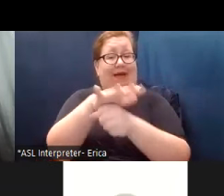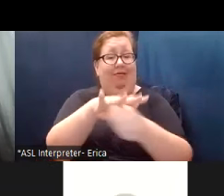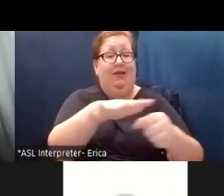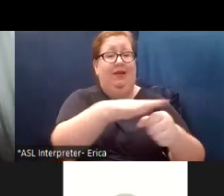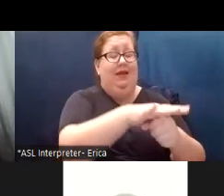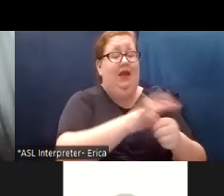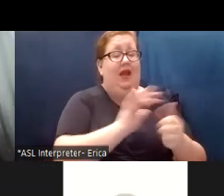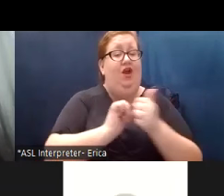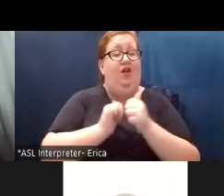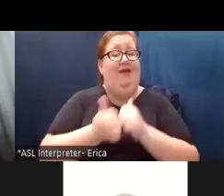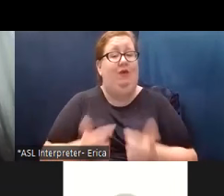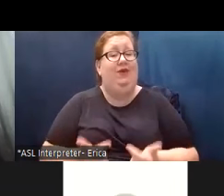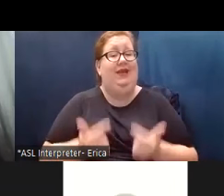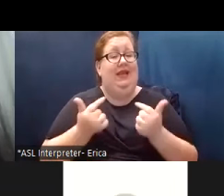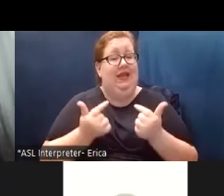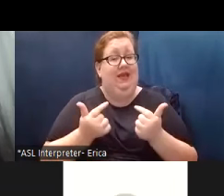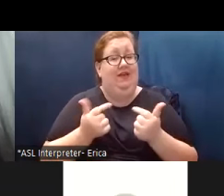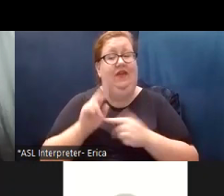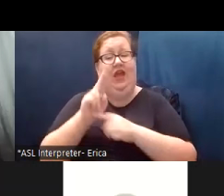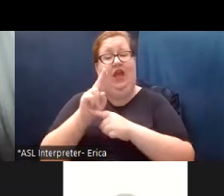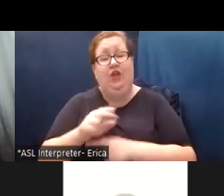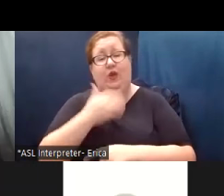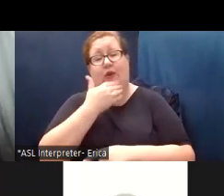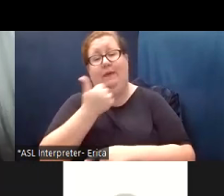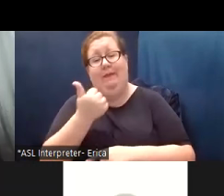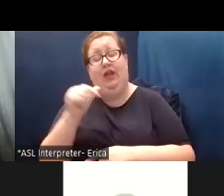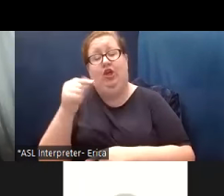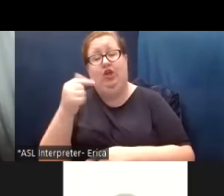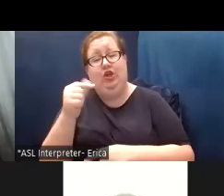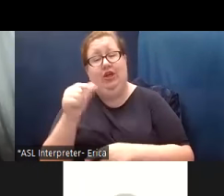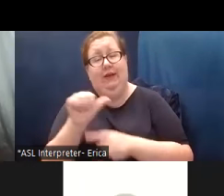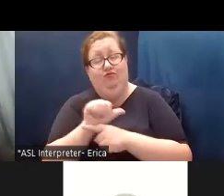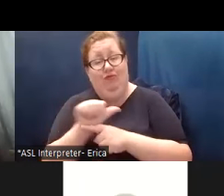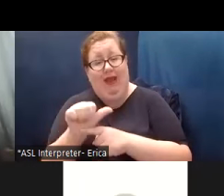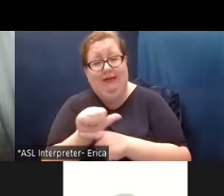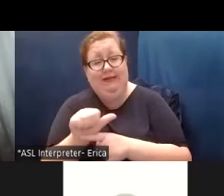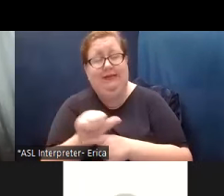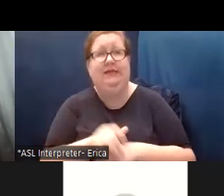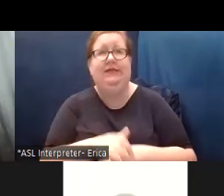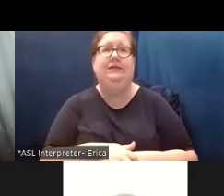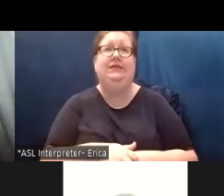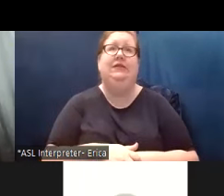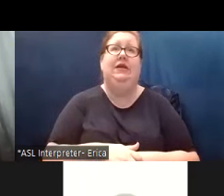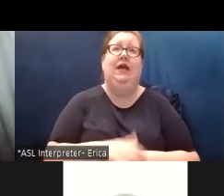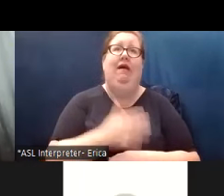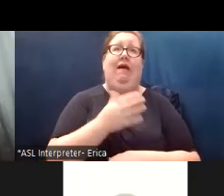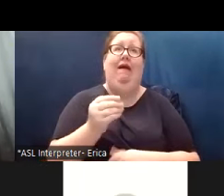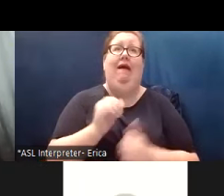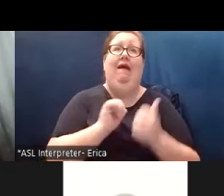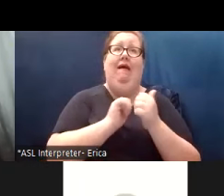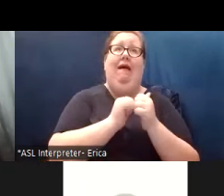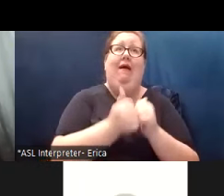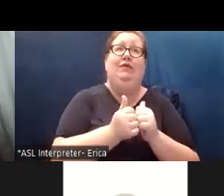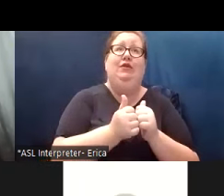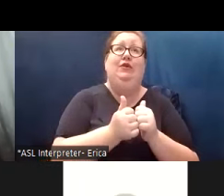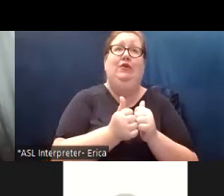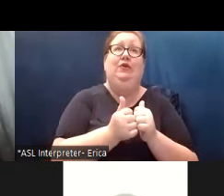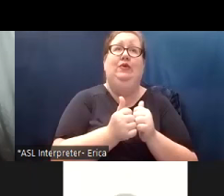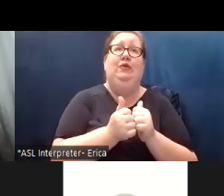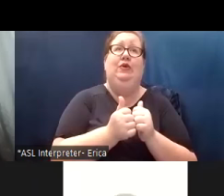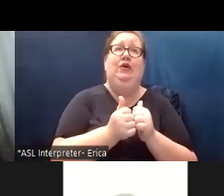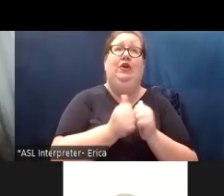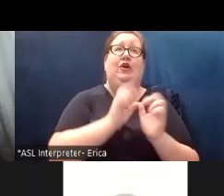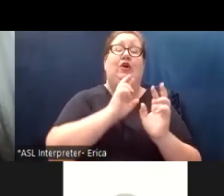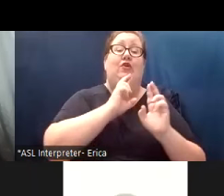live and use better green practices, and then how to react